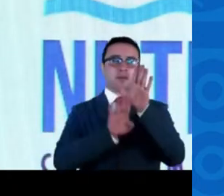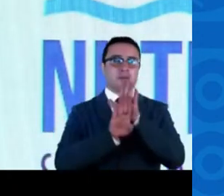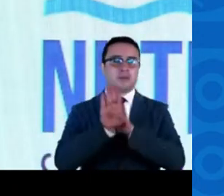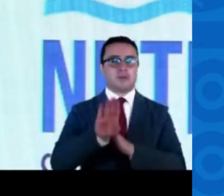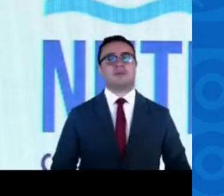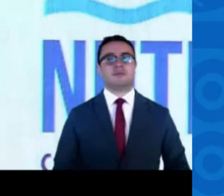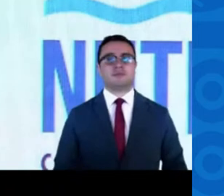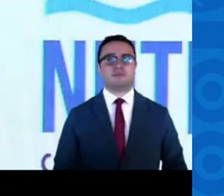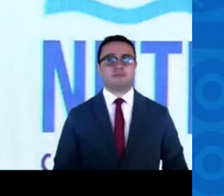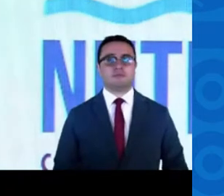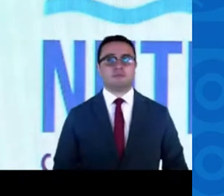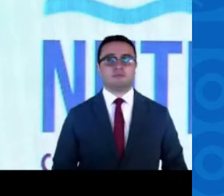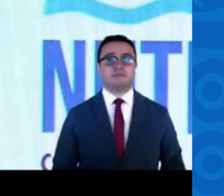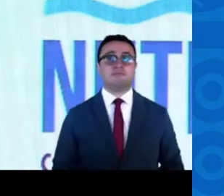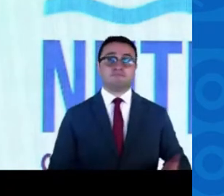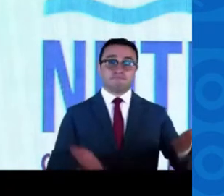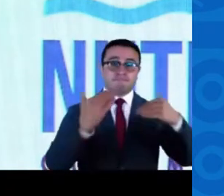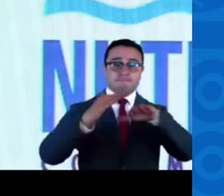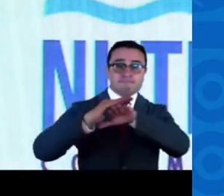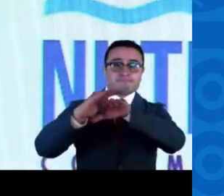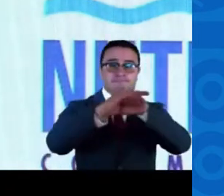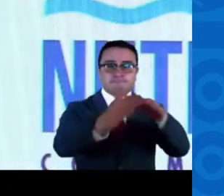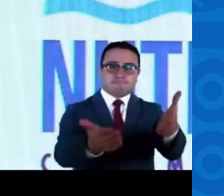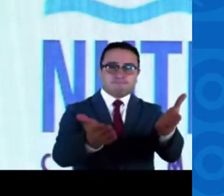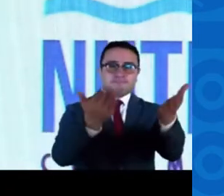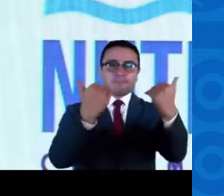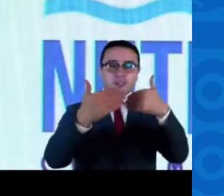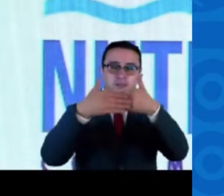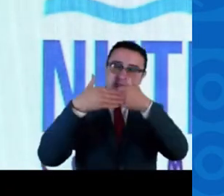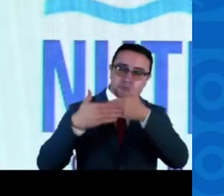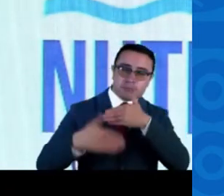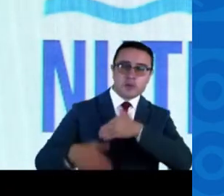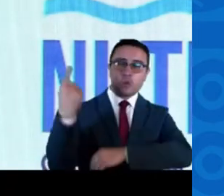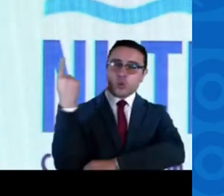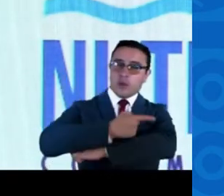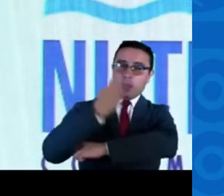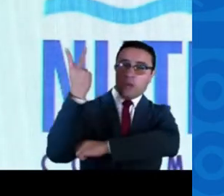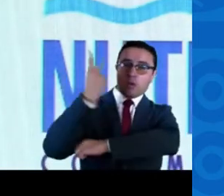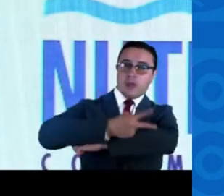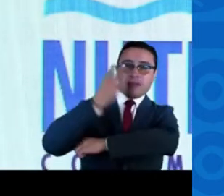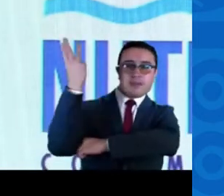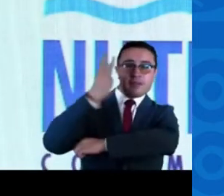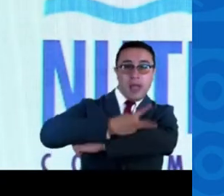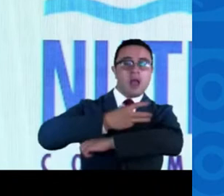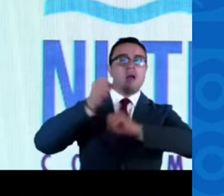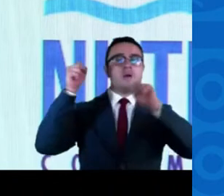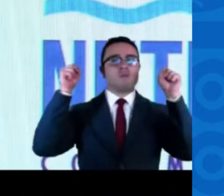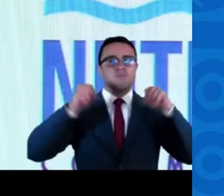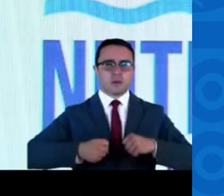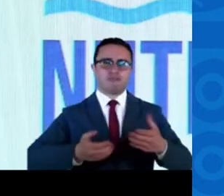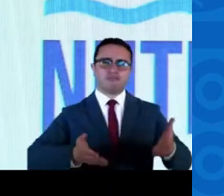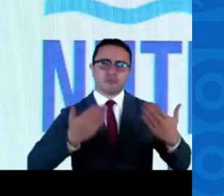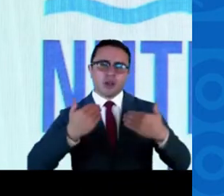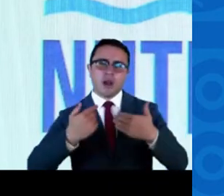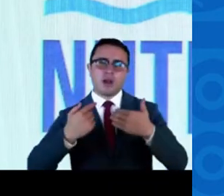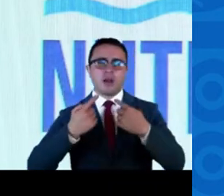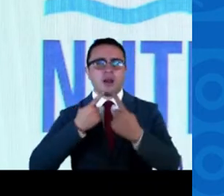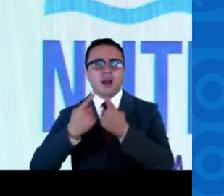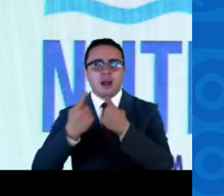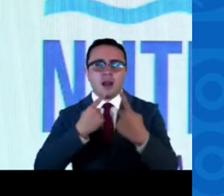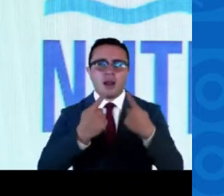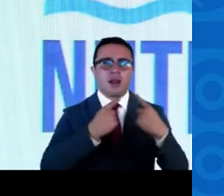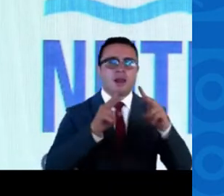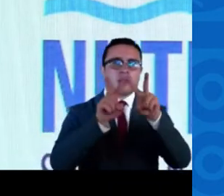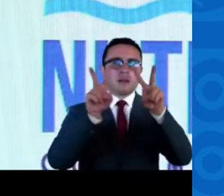for the policy for development of the region. We invite you to accompany us all these